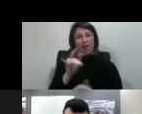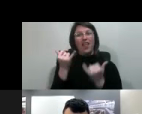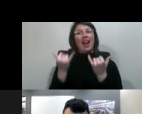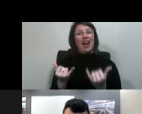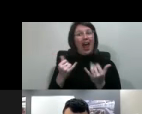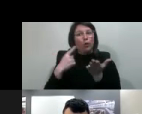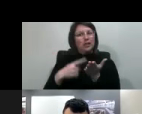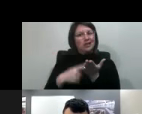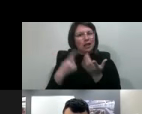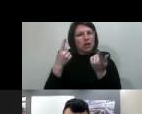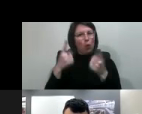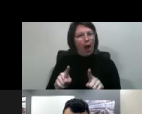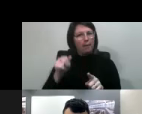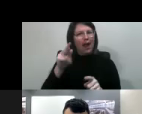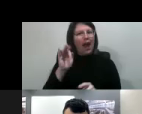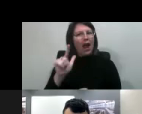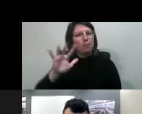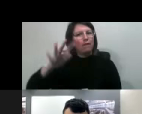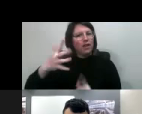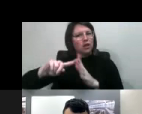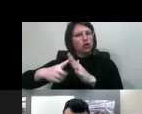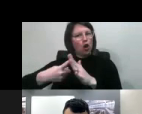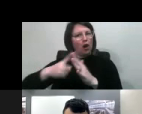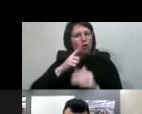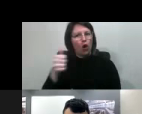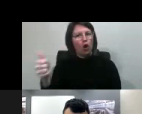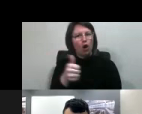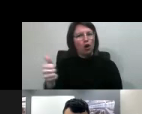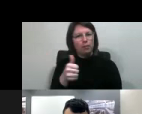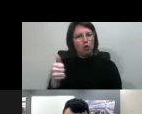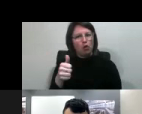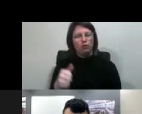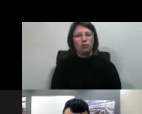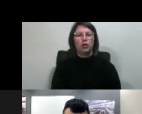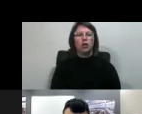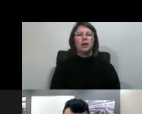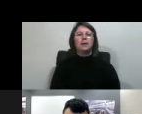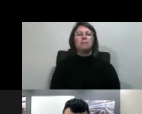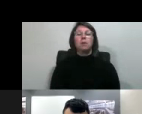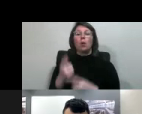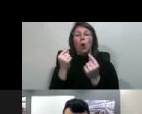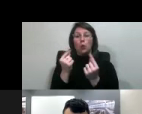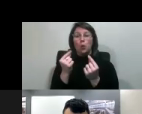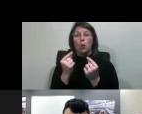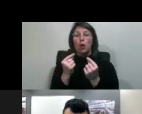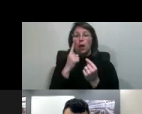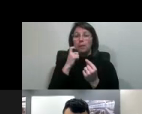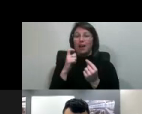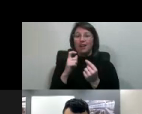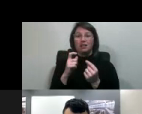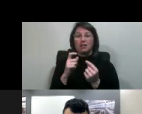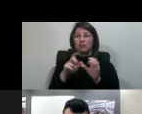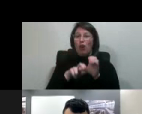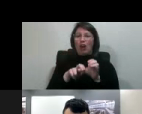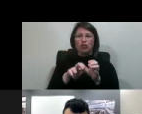doing come April 5th on the commuter rail. And what we've done is, given the changes in ridership